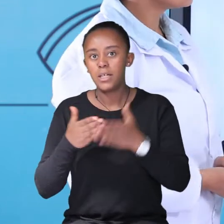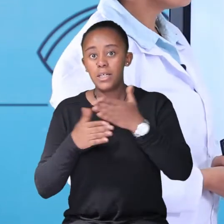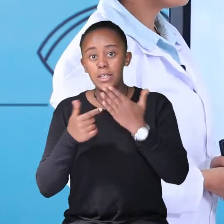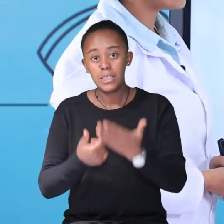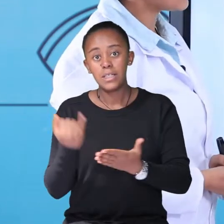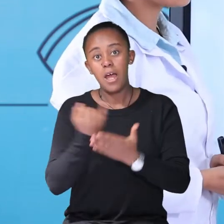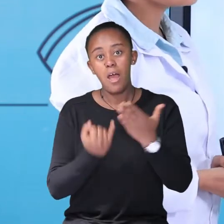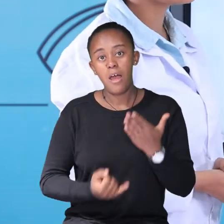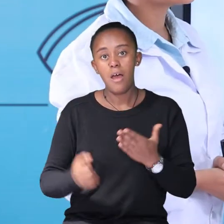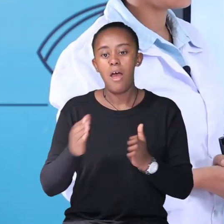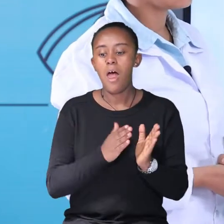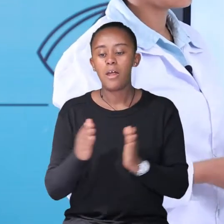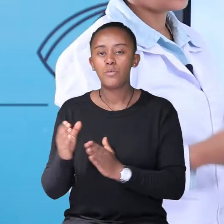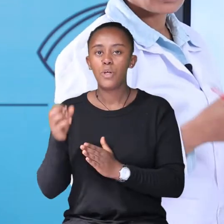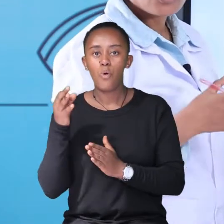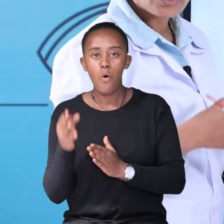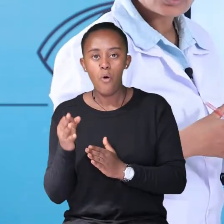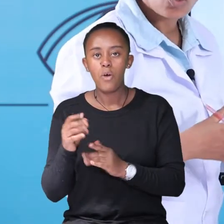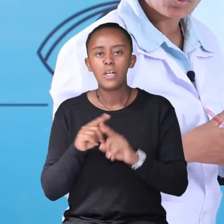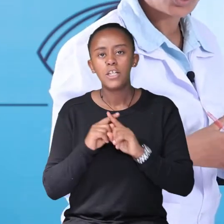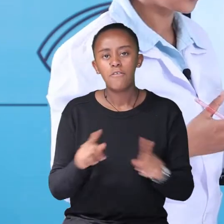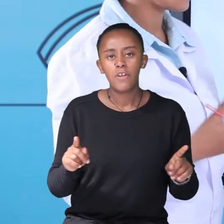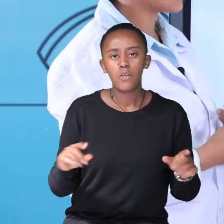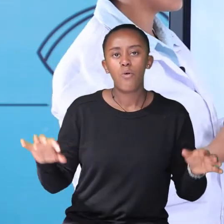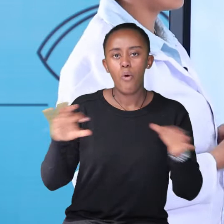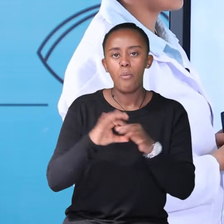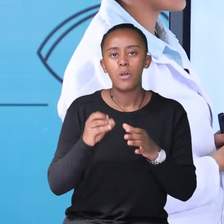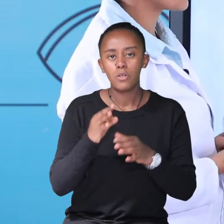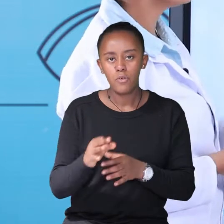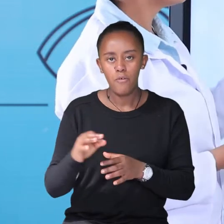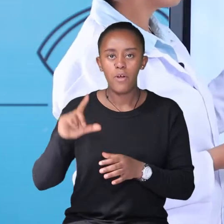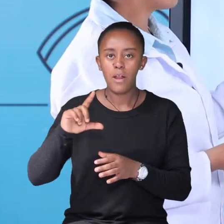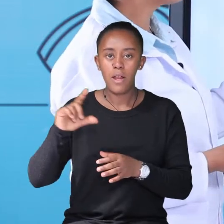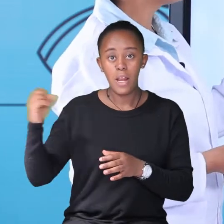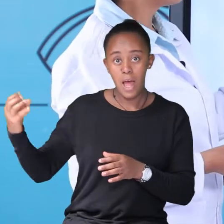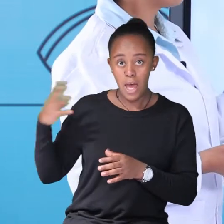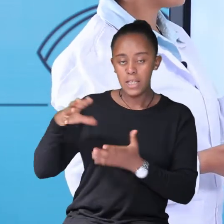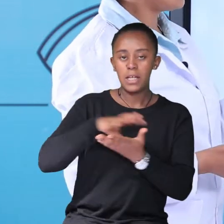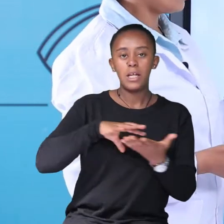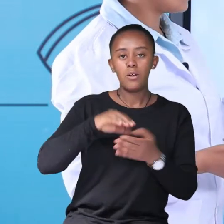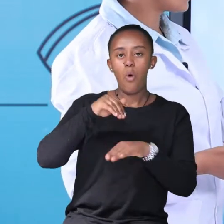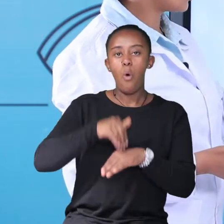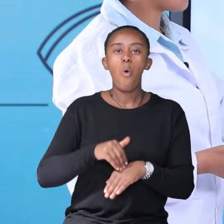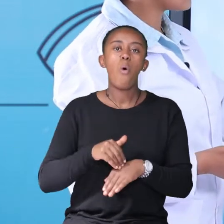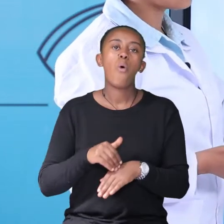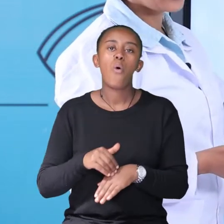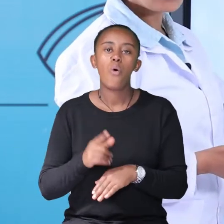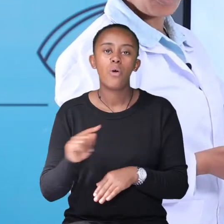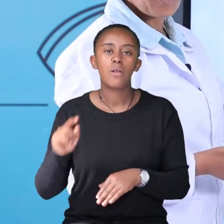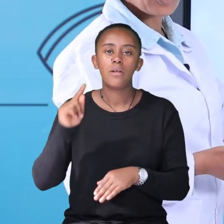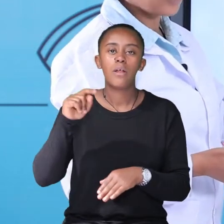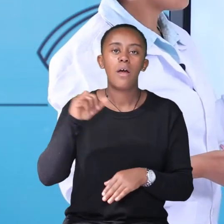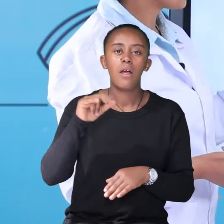shows you the arrangement of the different components of light reaction on the